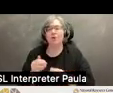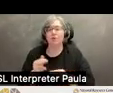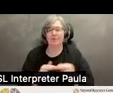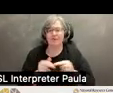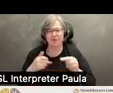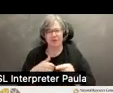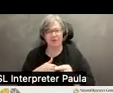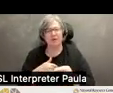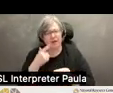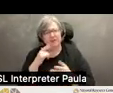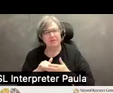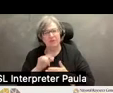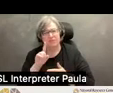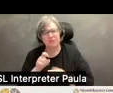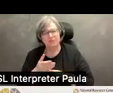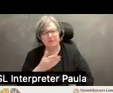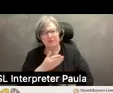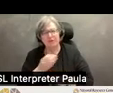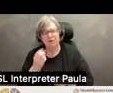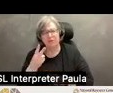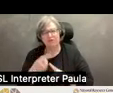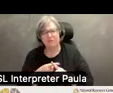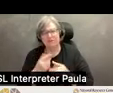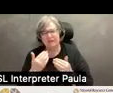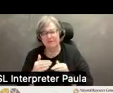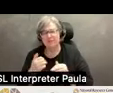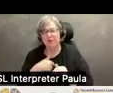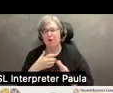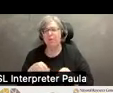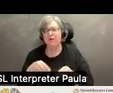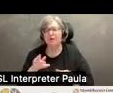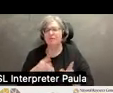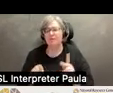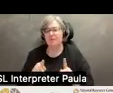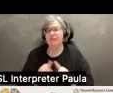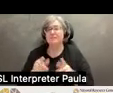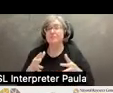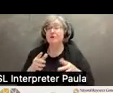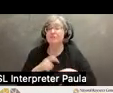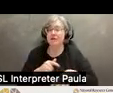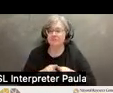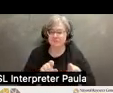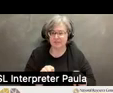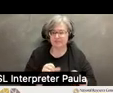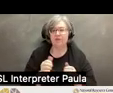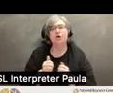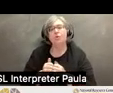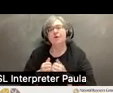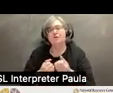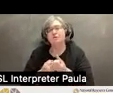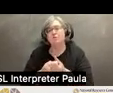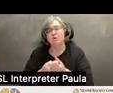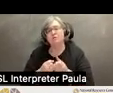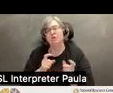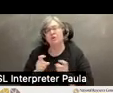think that was a question earlier with these 12-month limitations. We want to give people as much time as they can with the supports that these grants offer, so that they